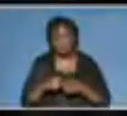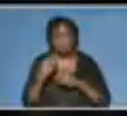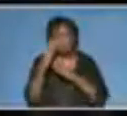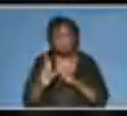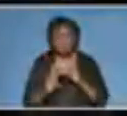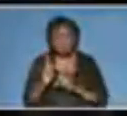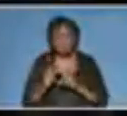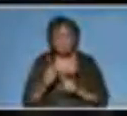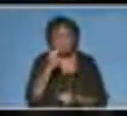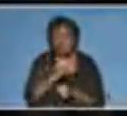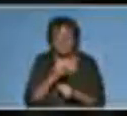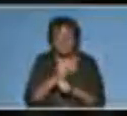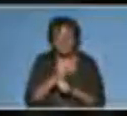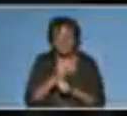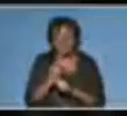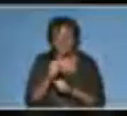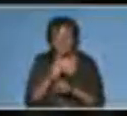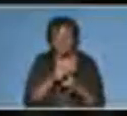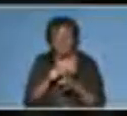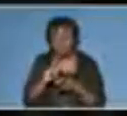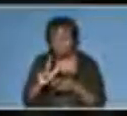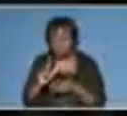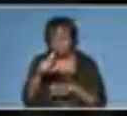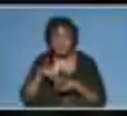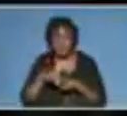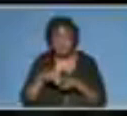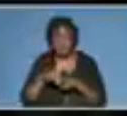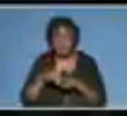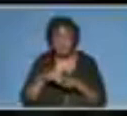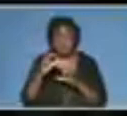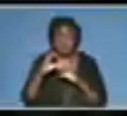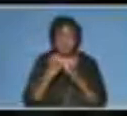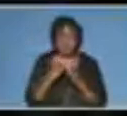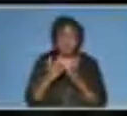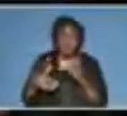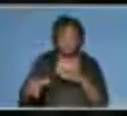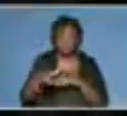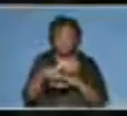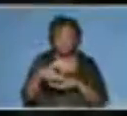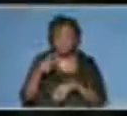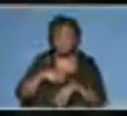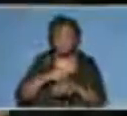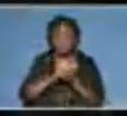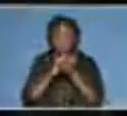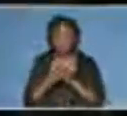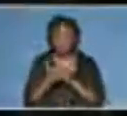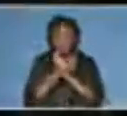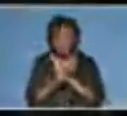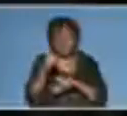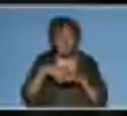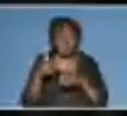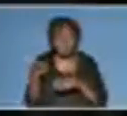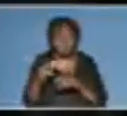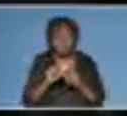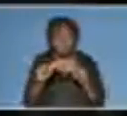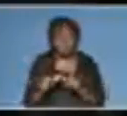technical professionals of the corporation will over time become expert in their subject areas, and we don't want to just move them around at whim and